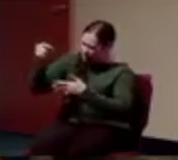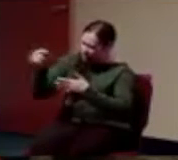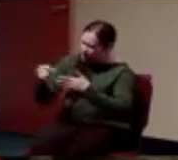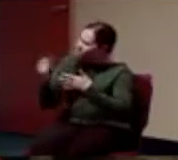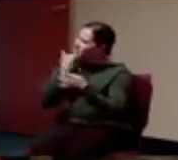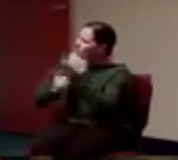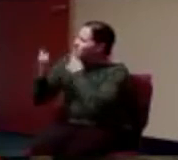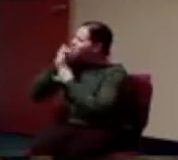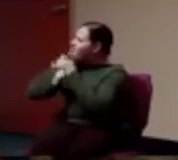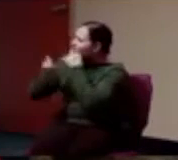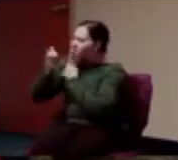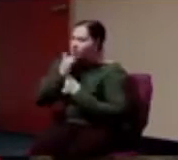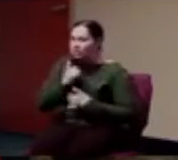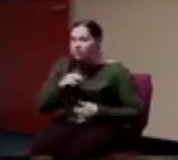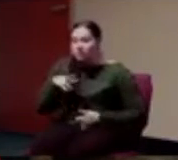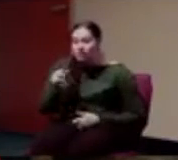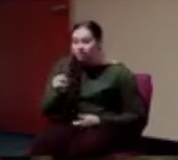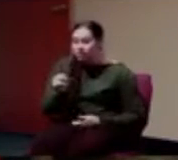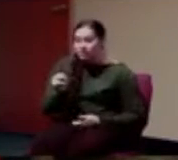He pursued him.